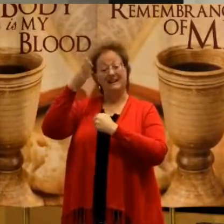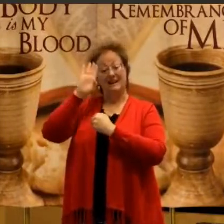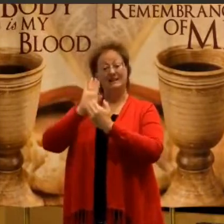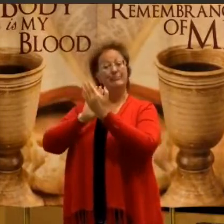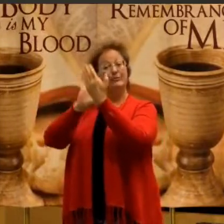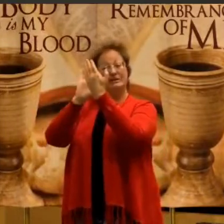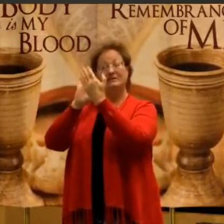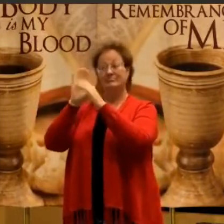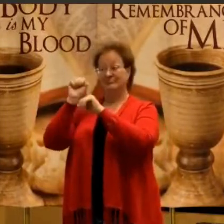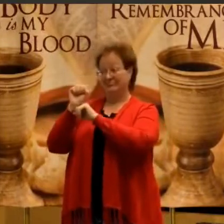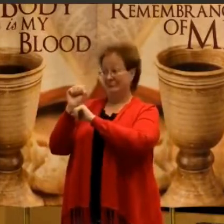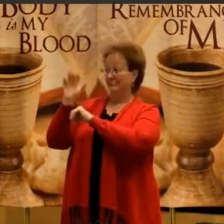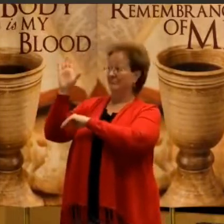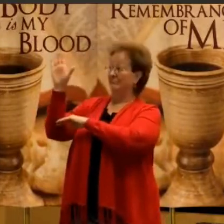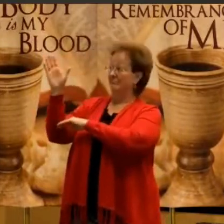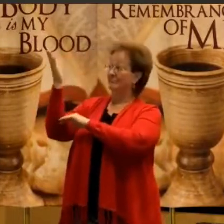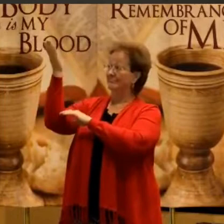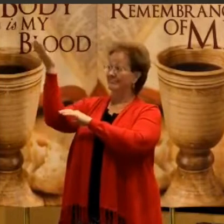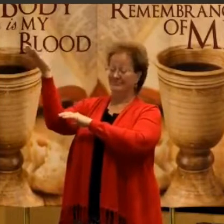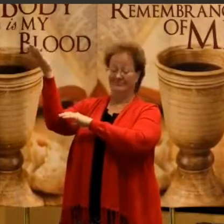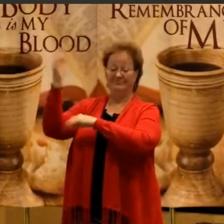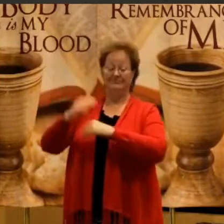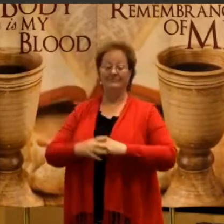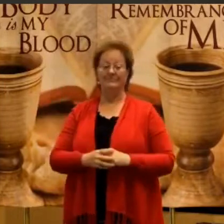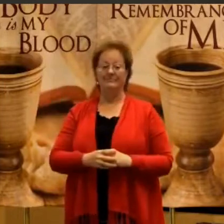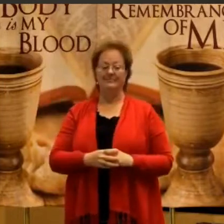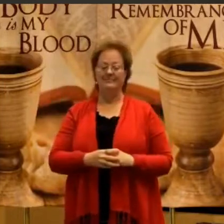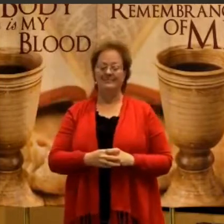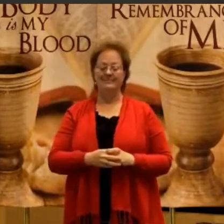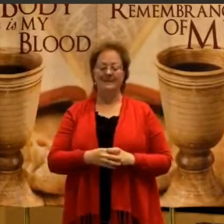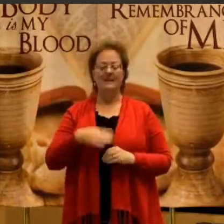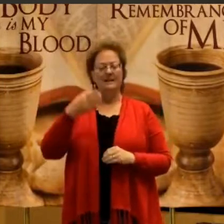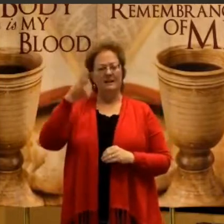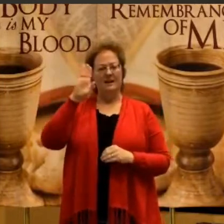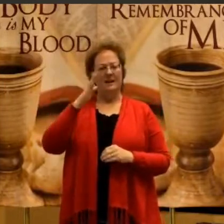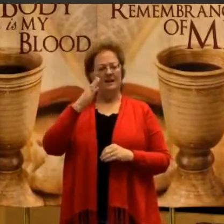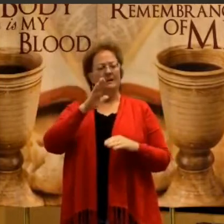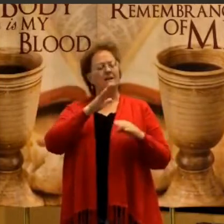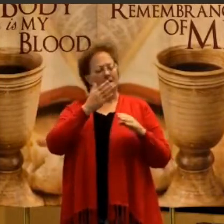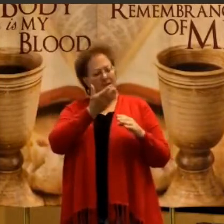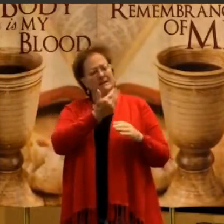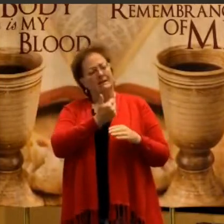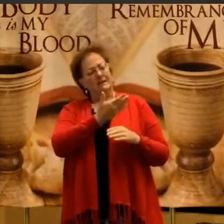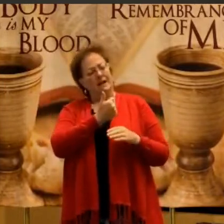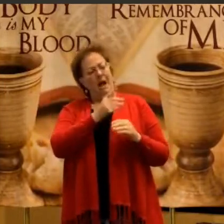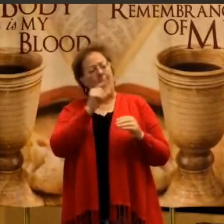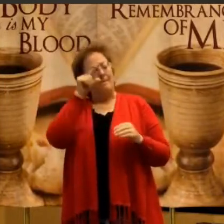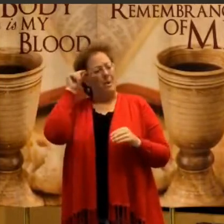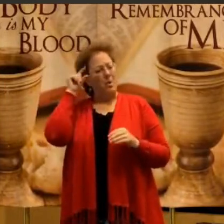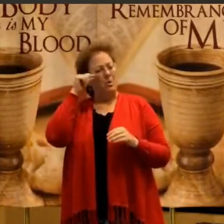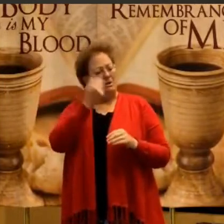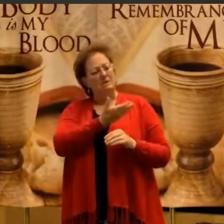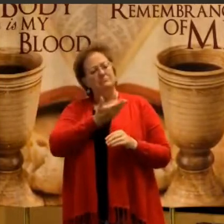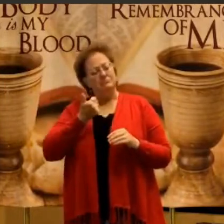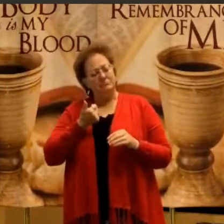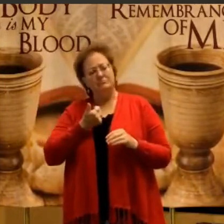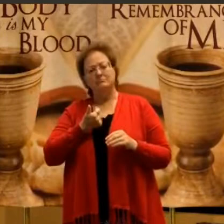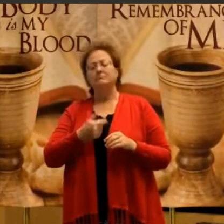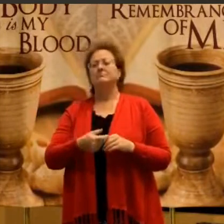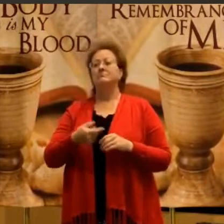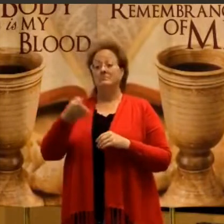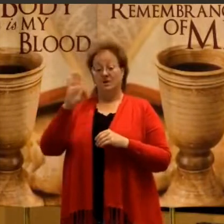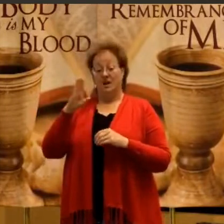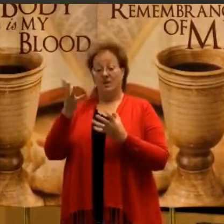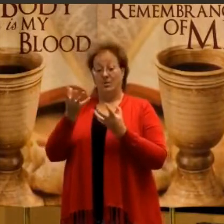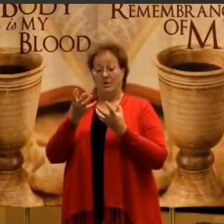mountain. Well, God invited Moses up that mountain. There on the mountaintop, God wanted to